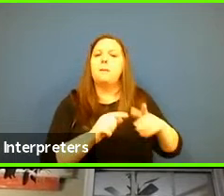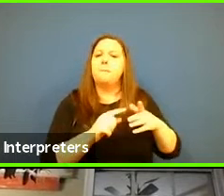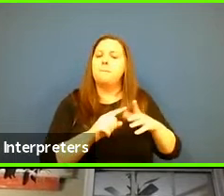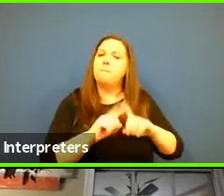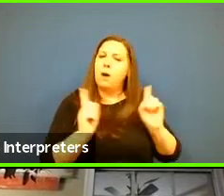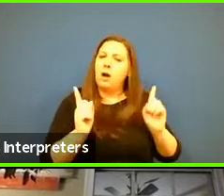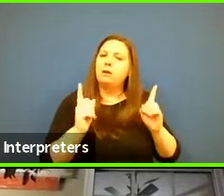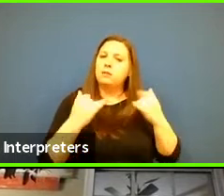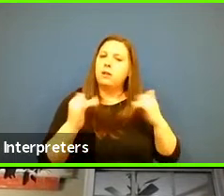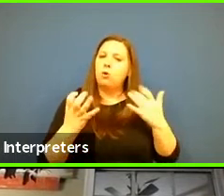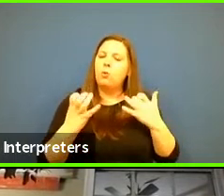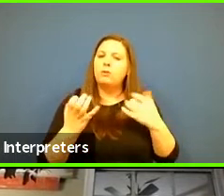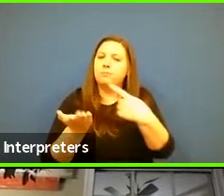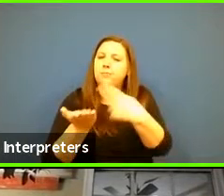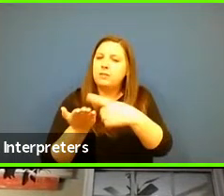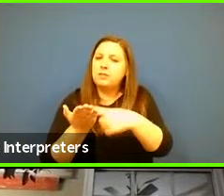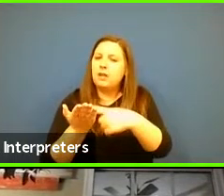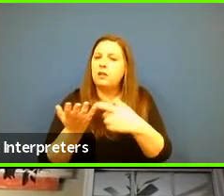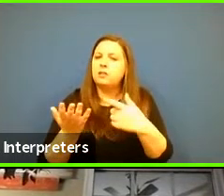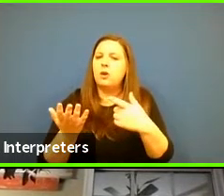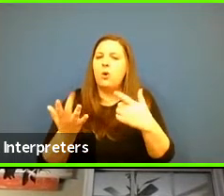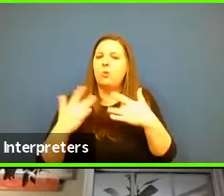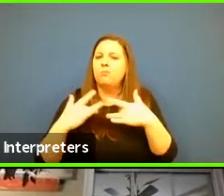like in January.